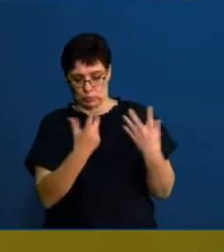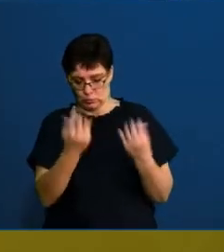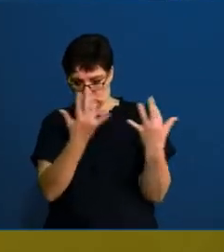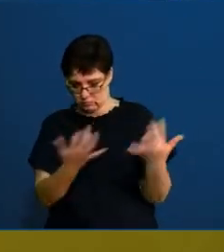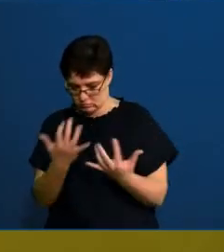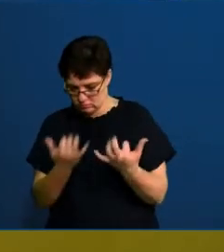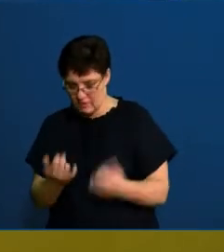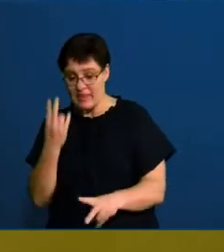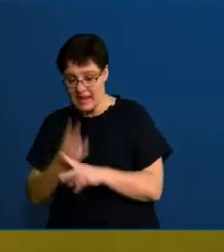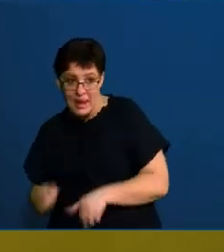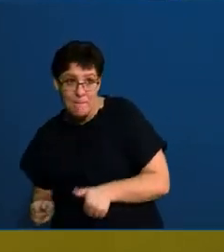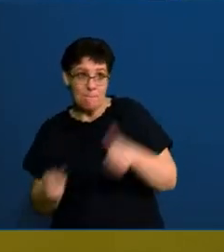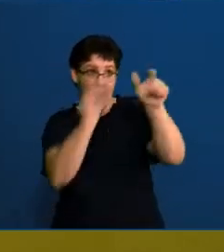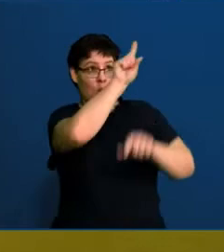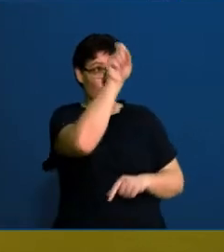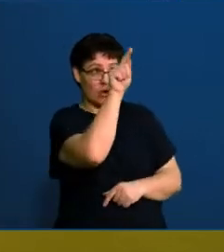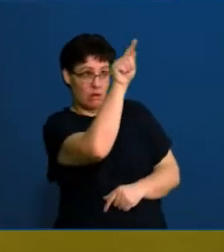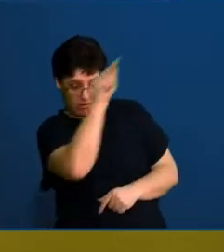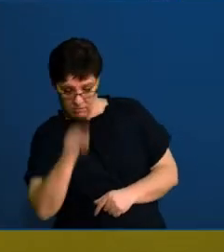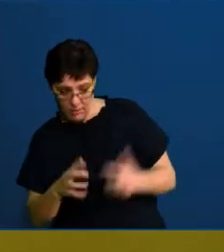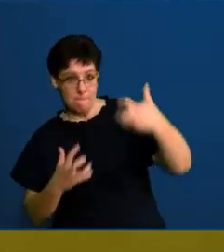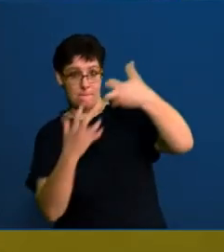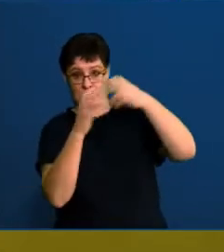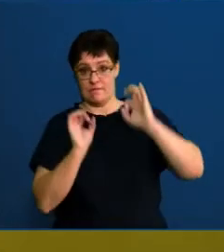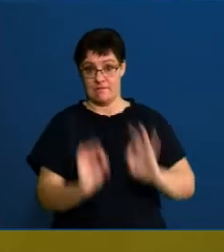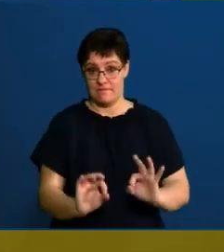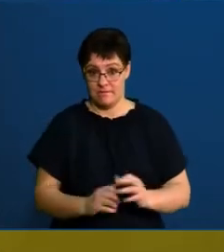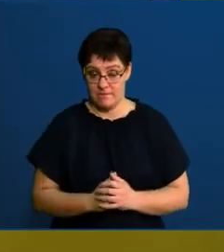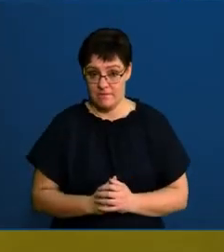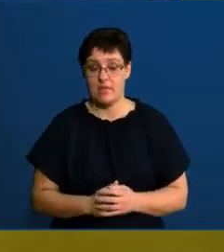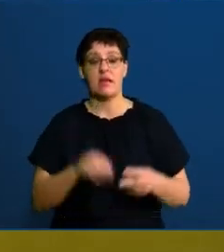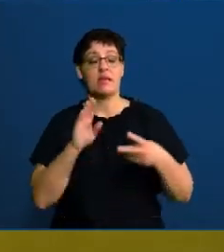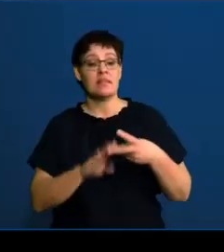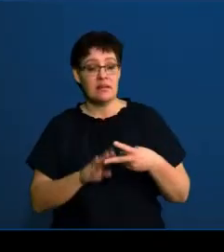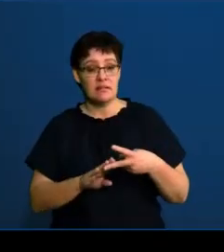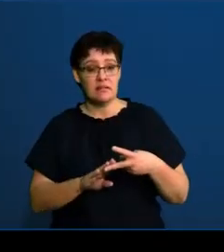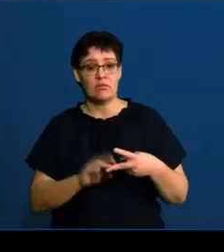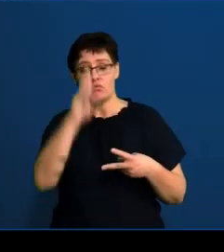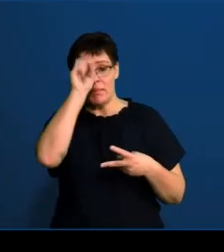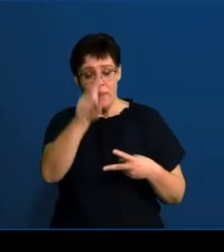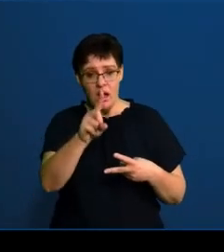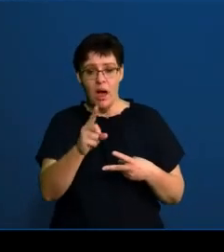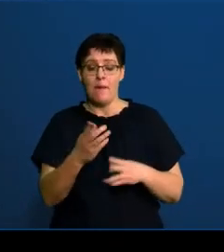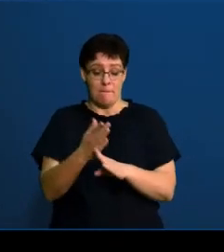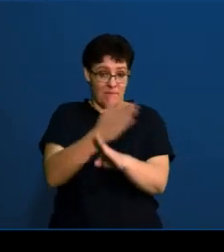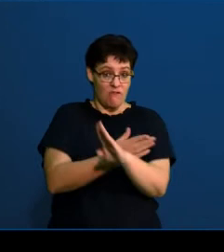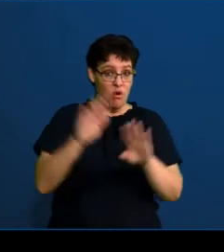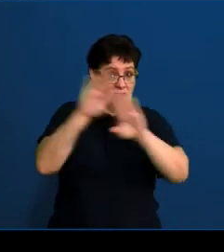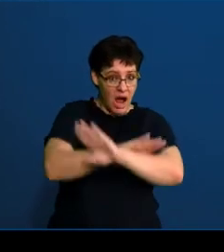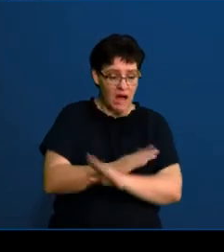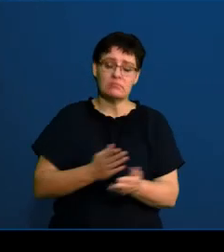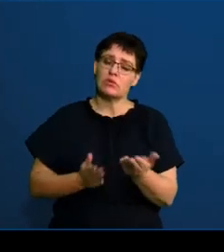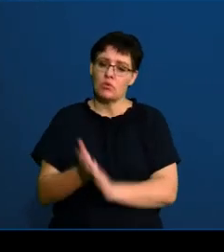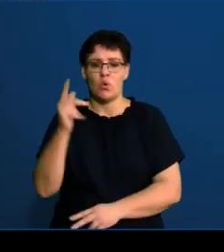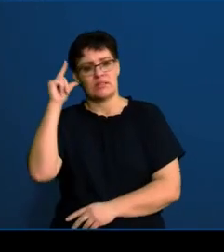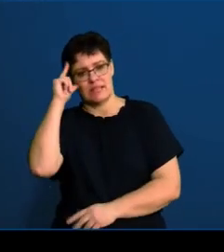and then reread the question. It's really important. Okay? Then remember, night before, go to bed early. Have I got a